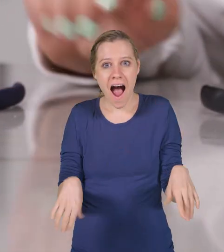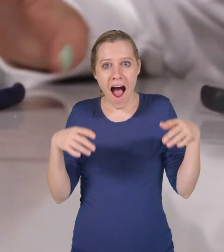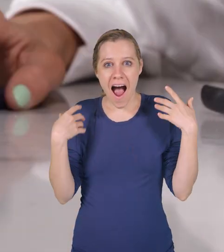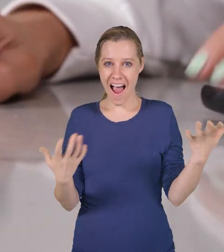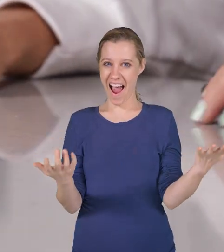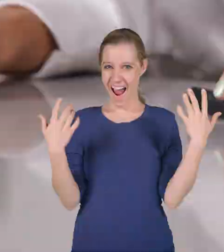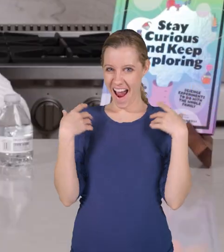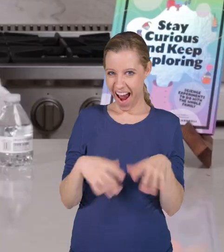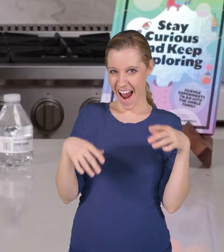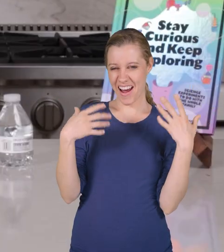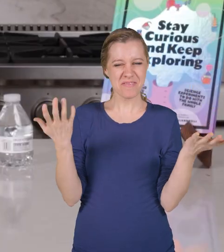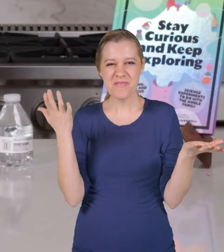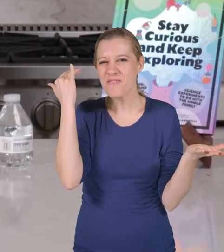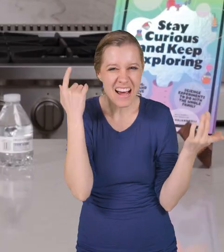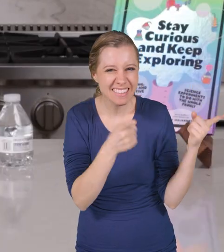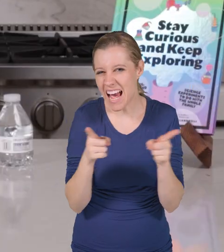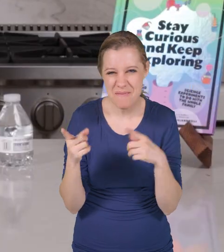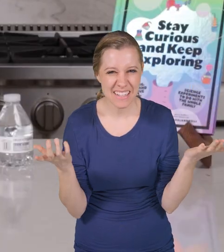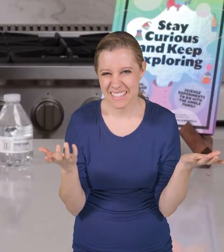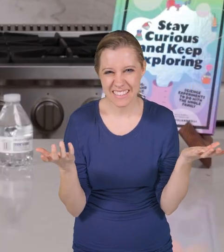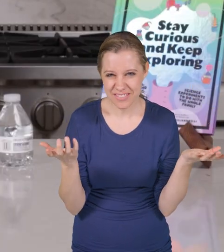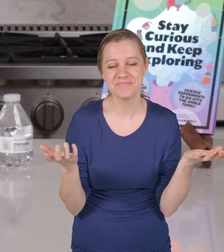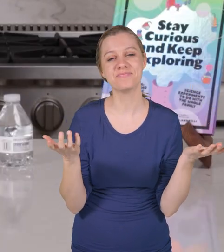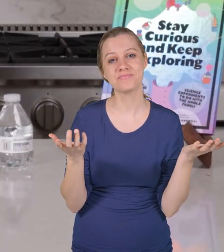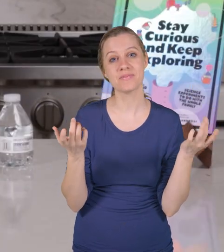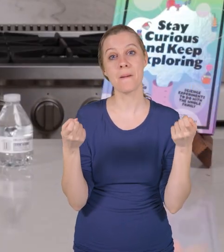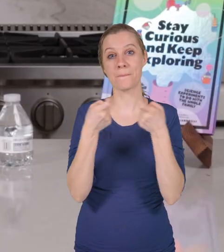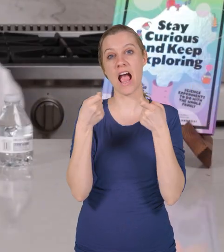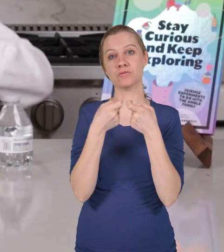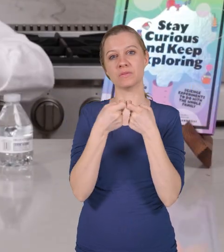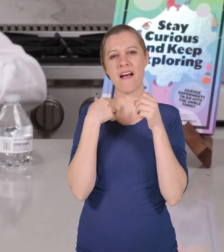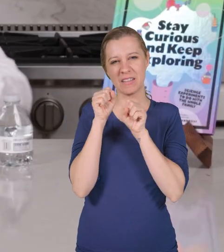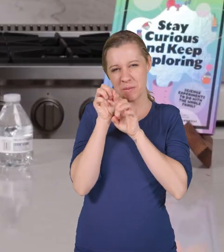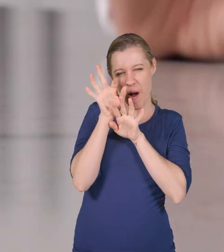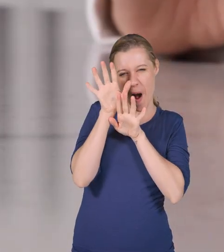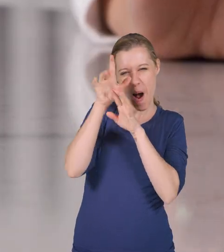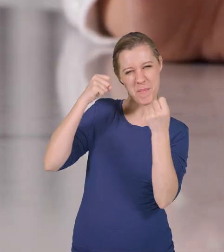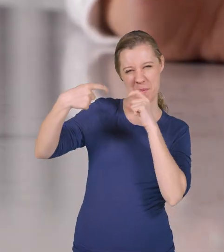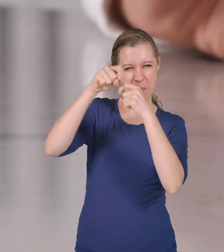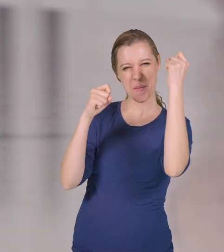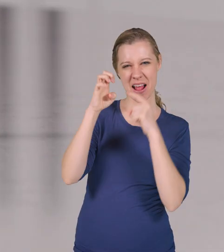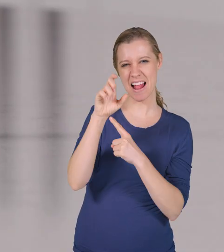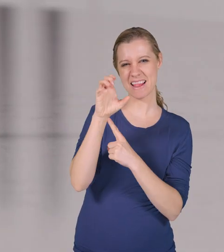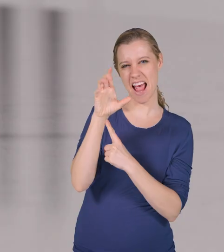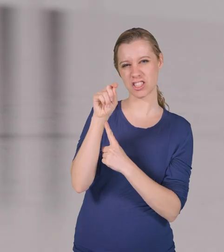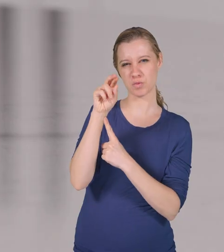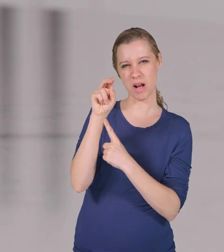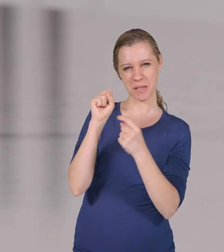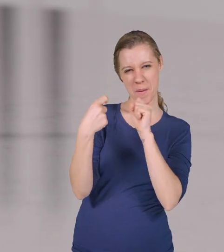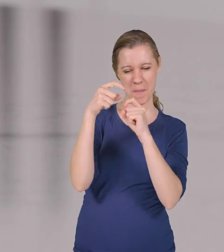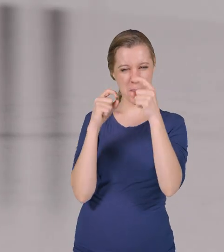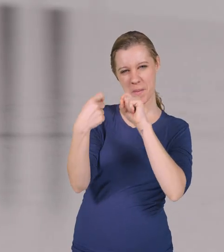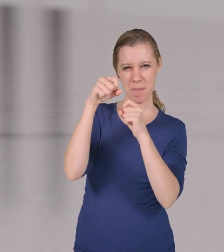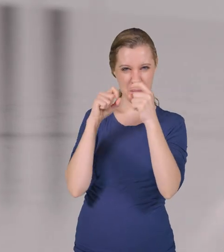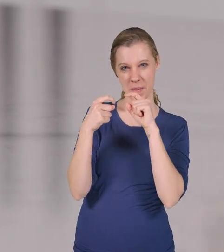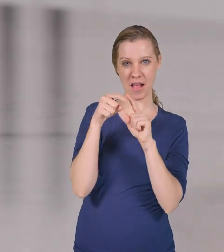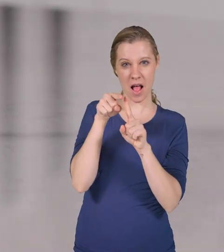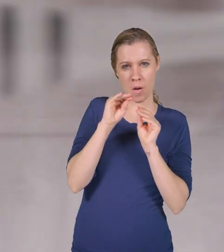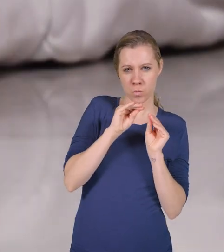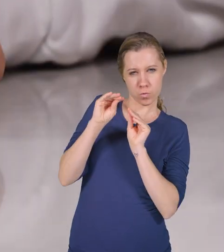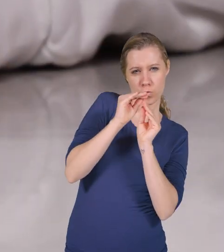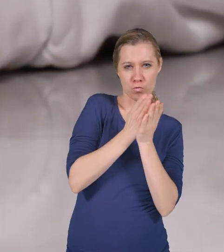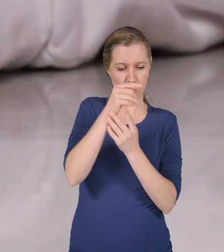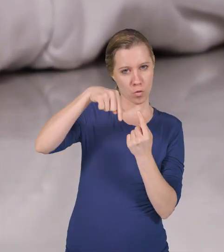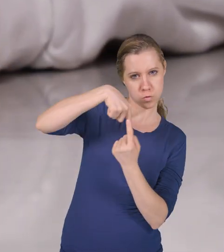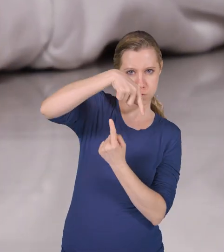how about that? So, why is this happening? Well, the battery is providing a sea of electrons that